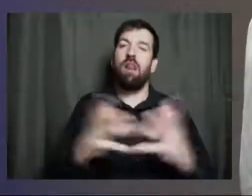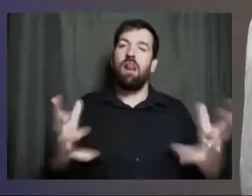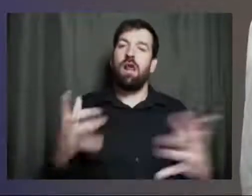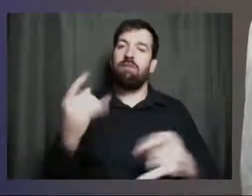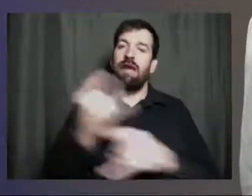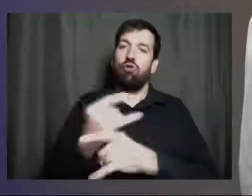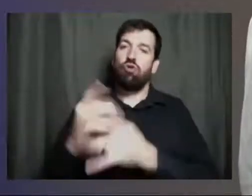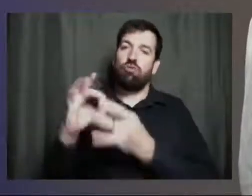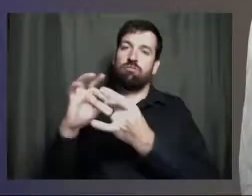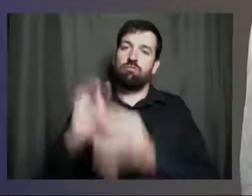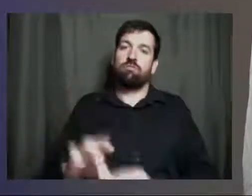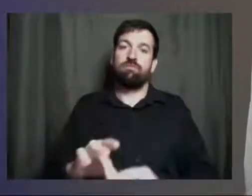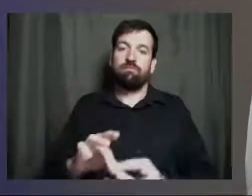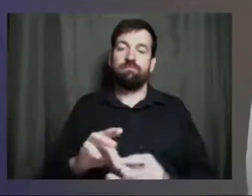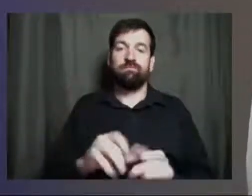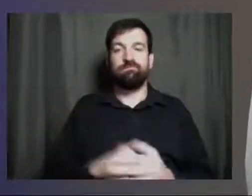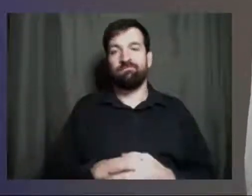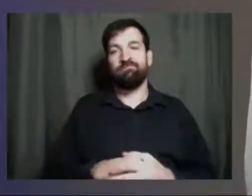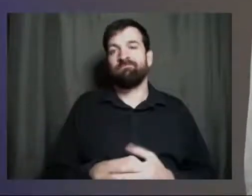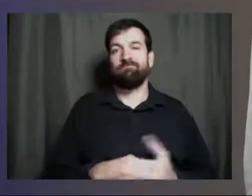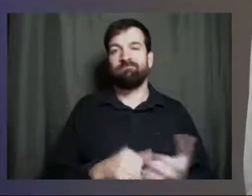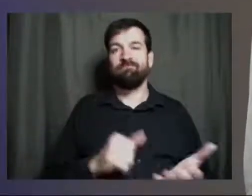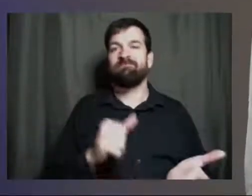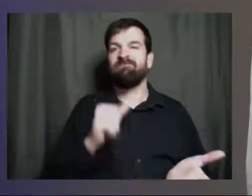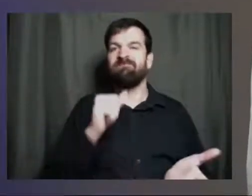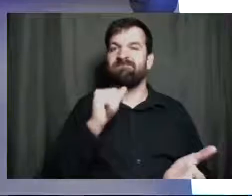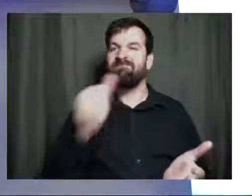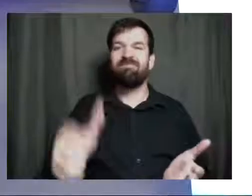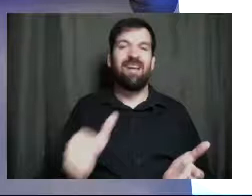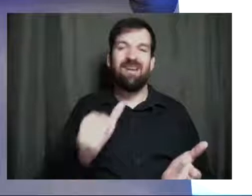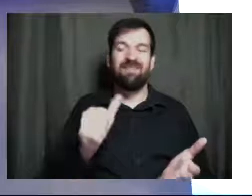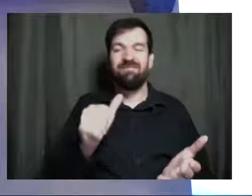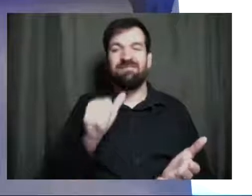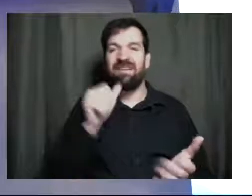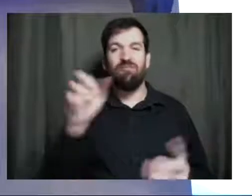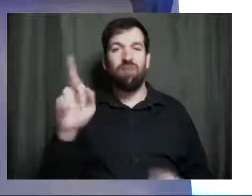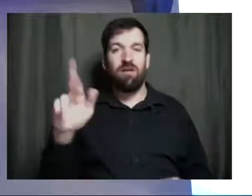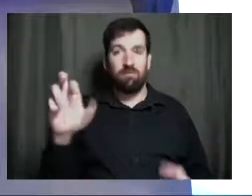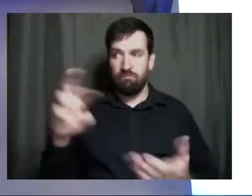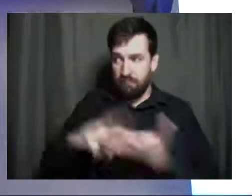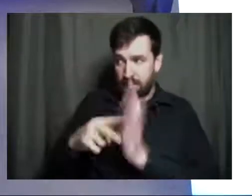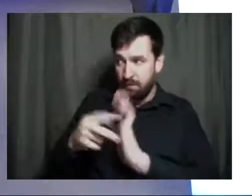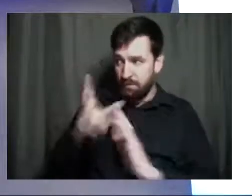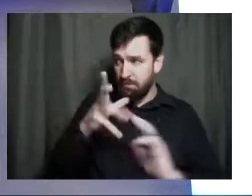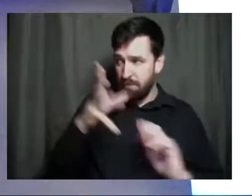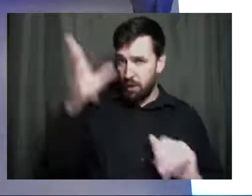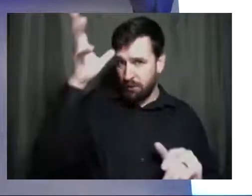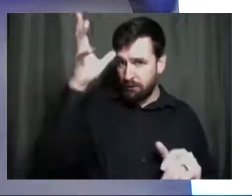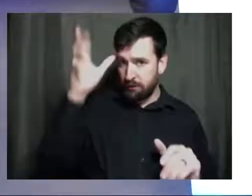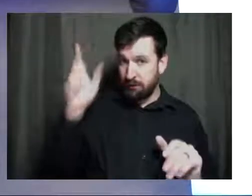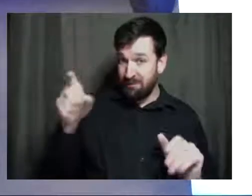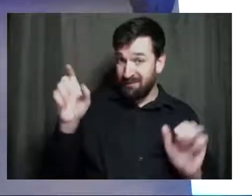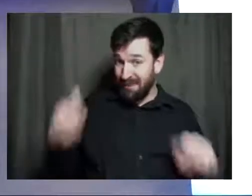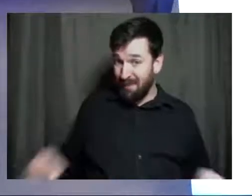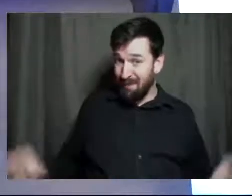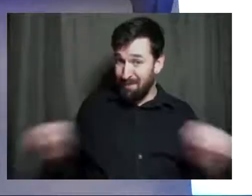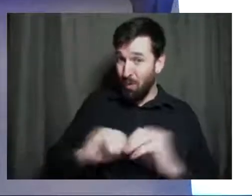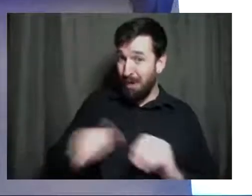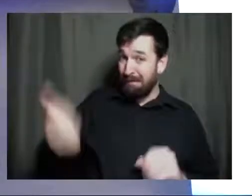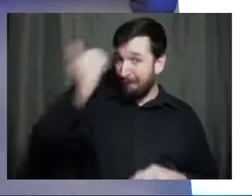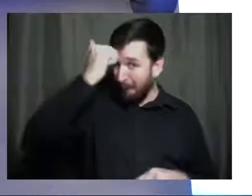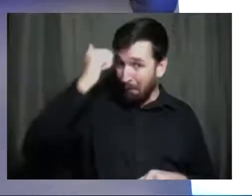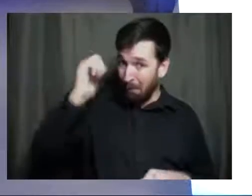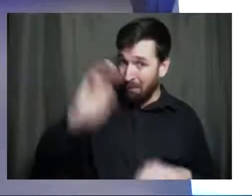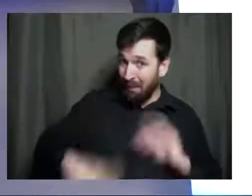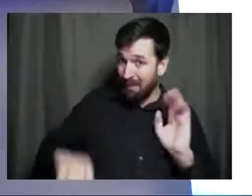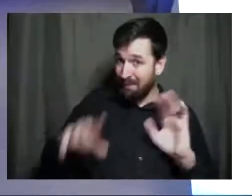injuries is not uncommon in the Halloween period. So you're telling me that the parents could be dumber than the kids? Be honest. It's